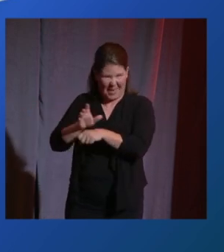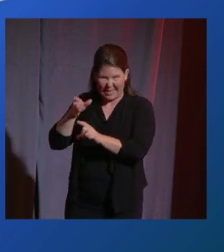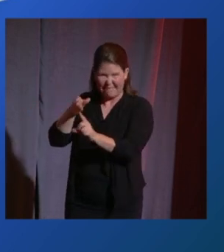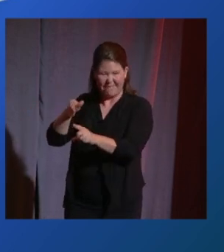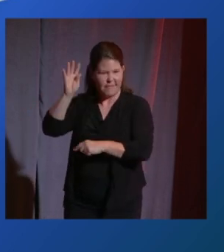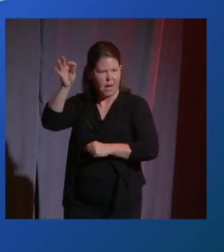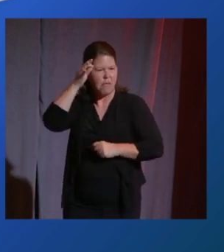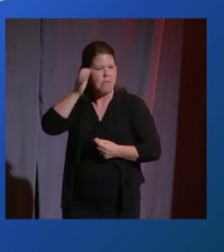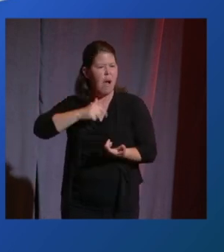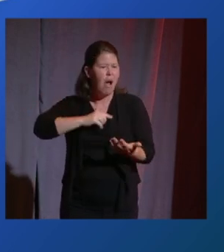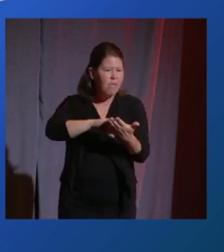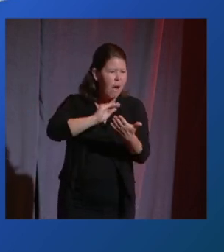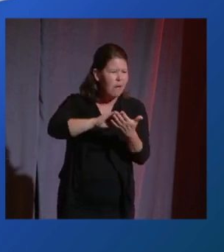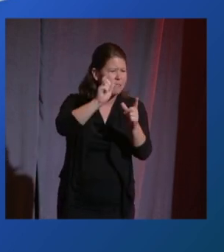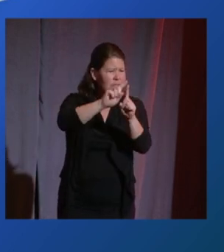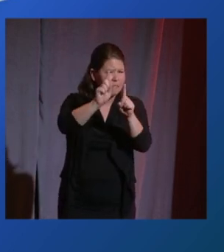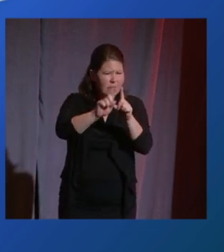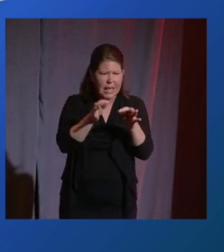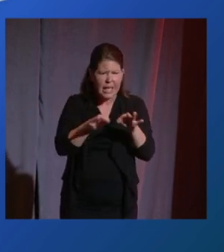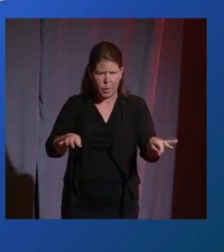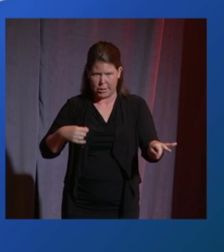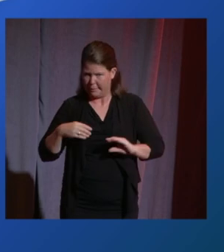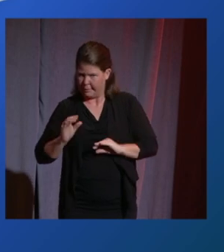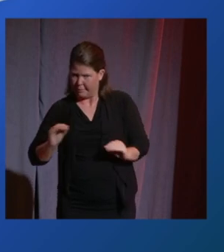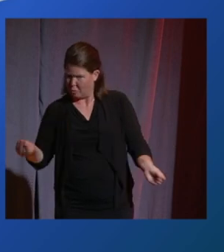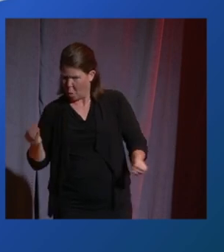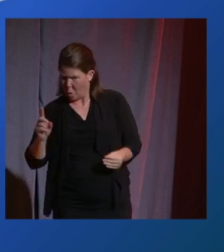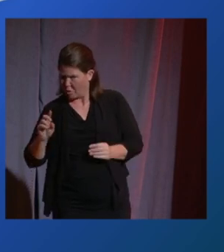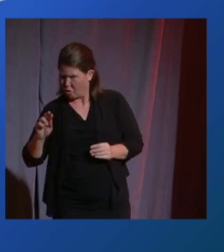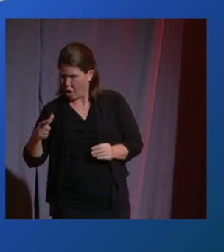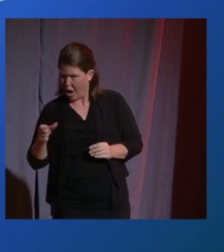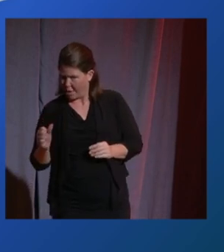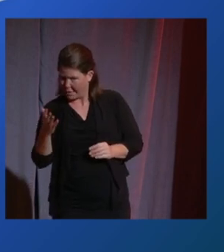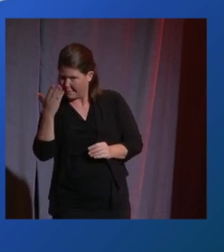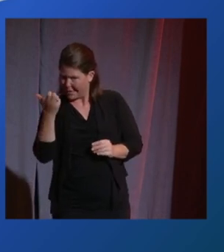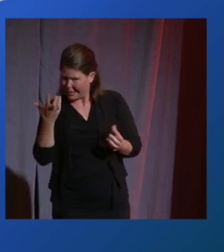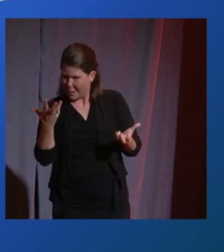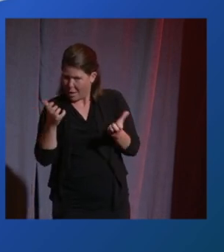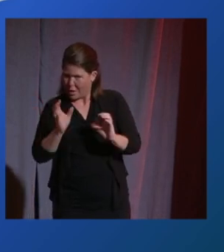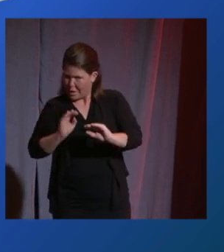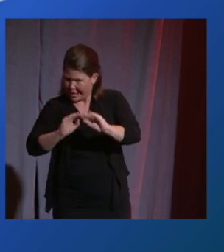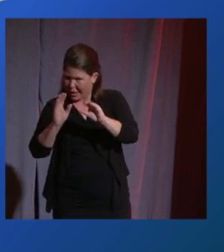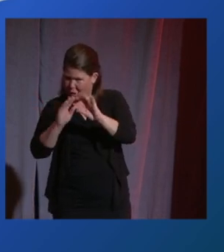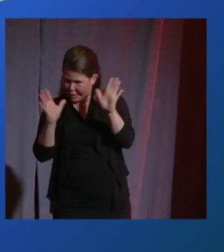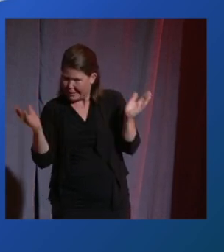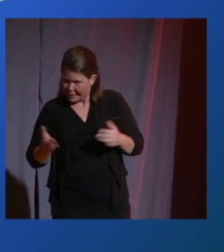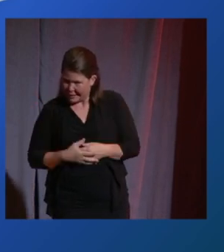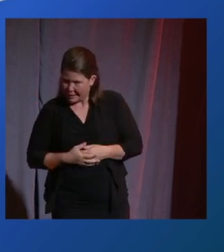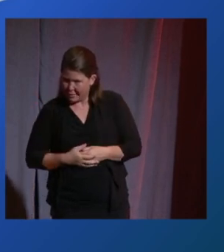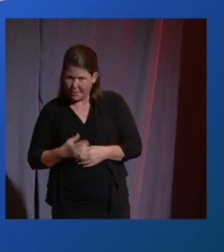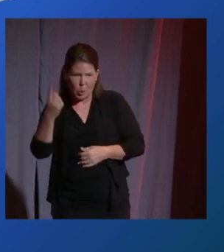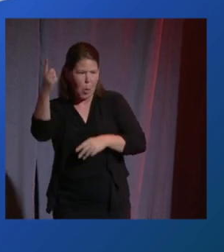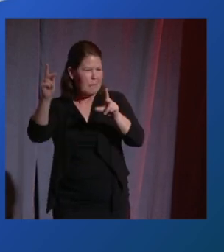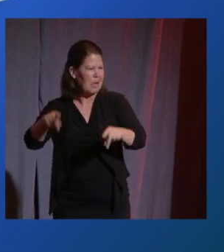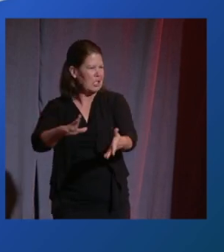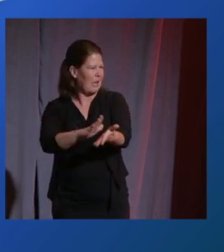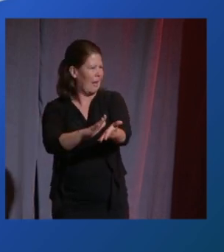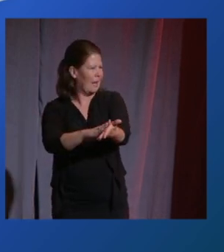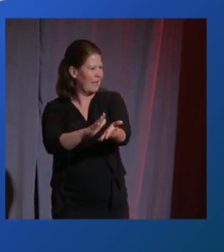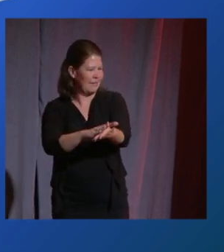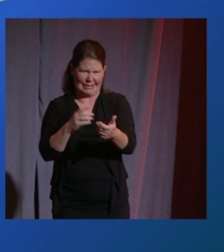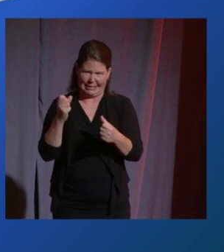languages I did not do drugs because I wanted to have a clearance one day yeah yeah